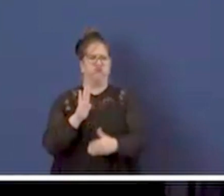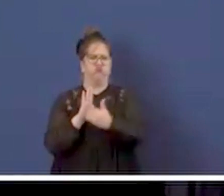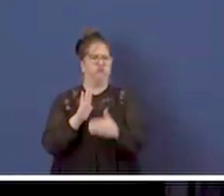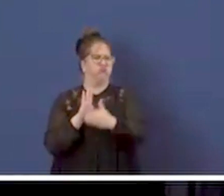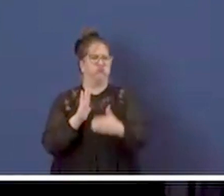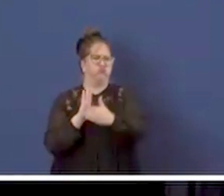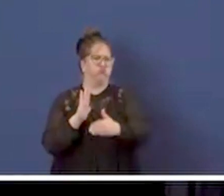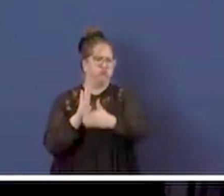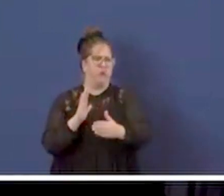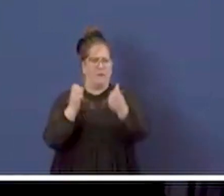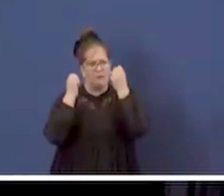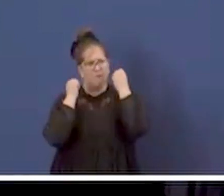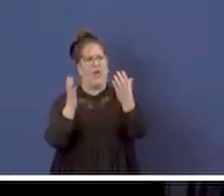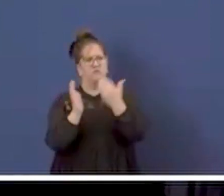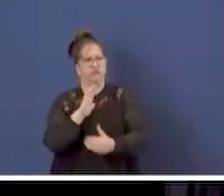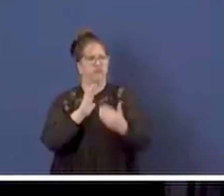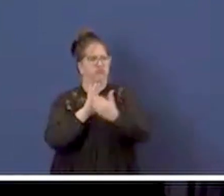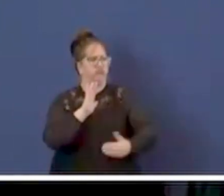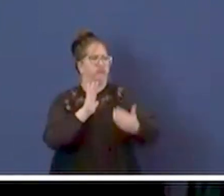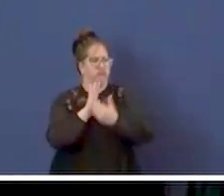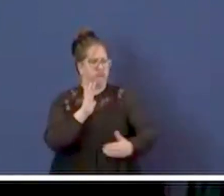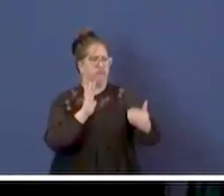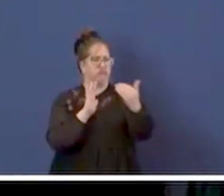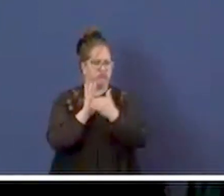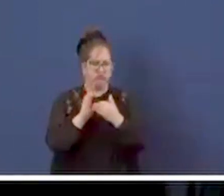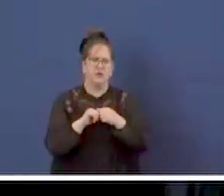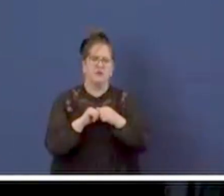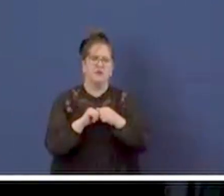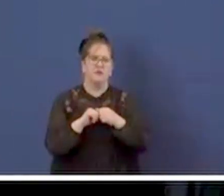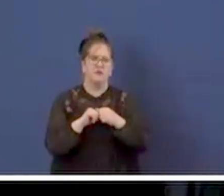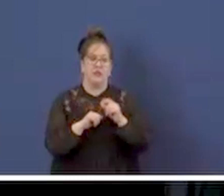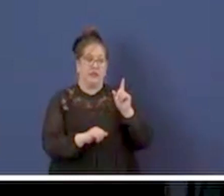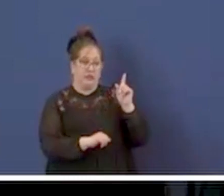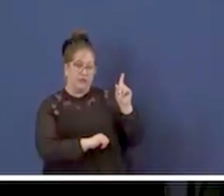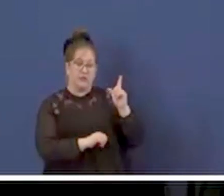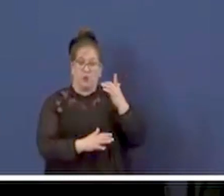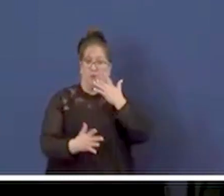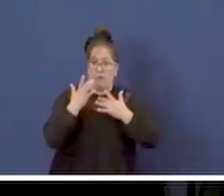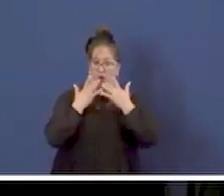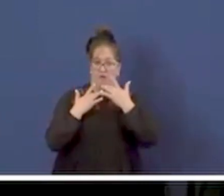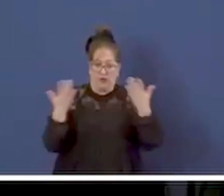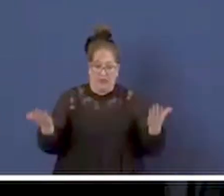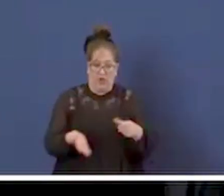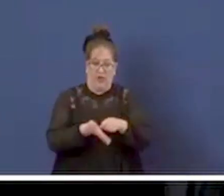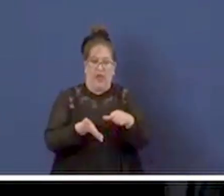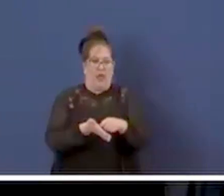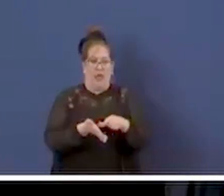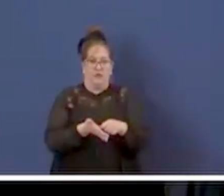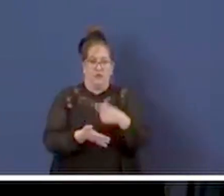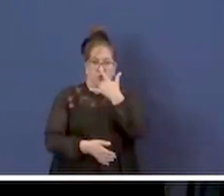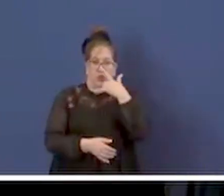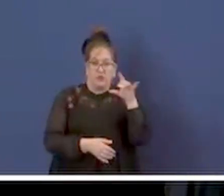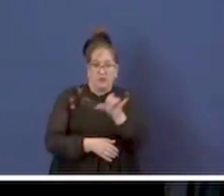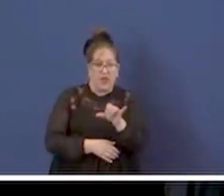1,000 times, many thousand times. This is what poverty in Athens County is about. Her story could have been